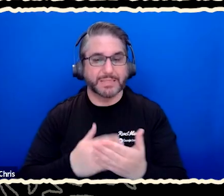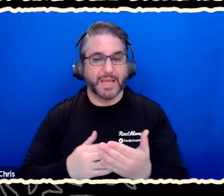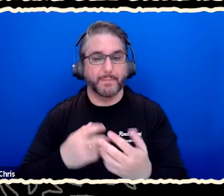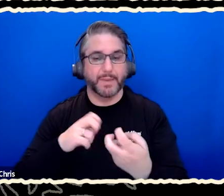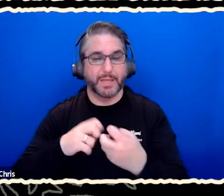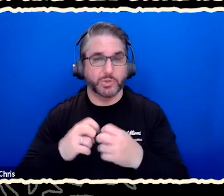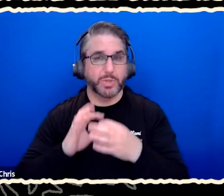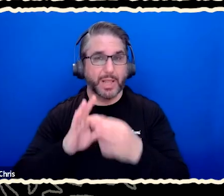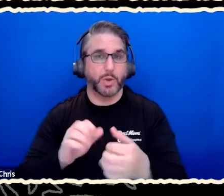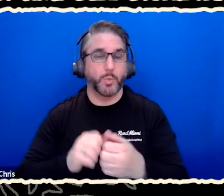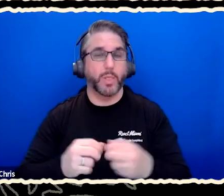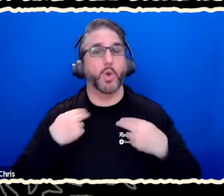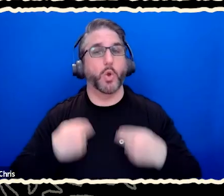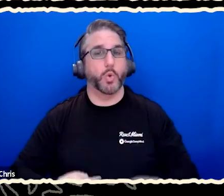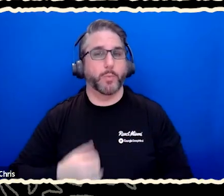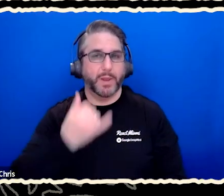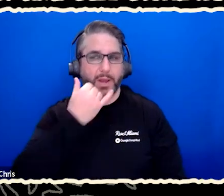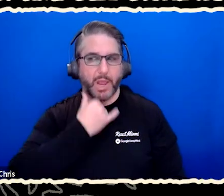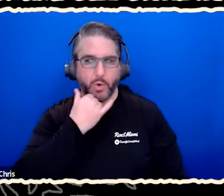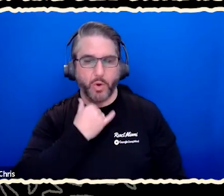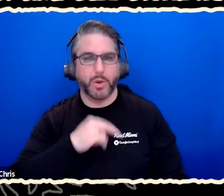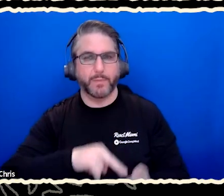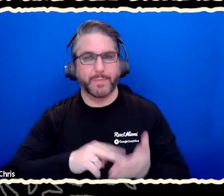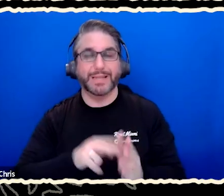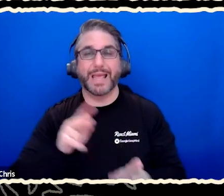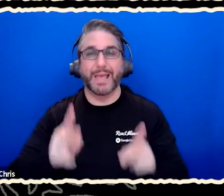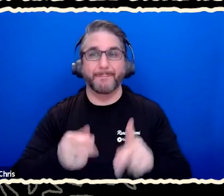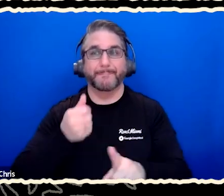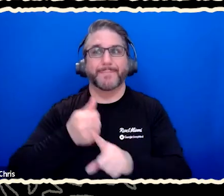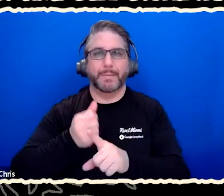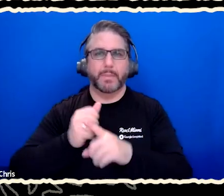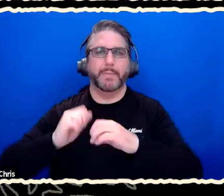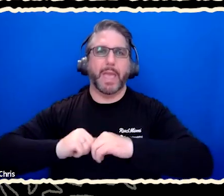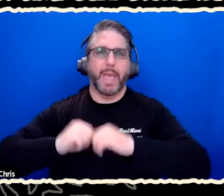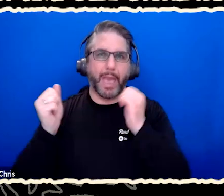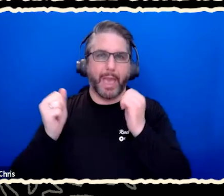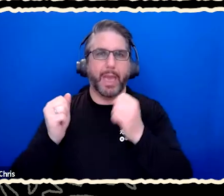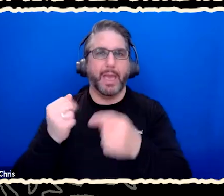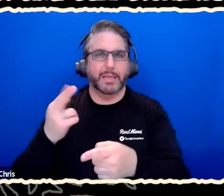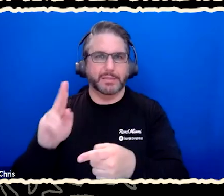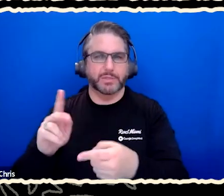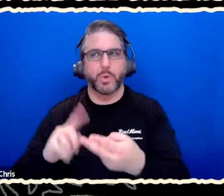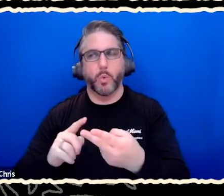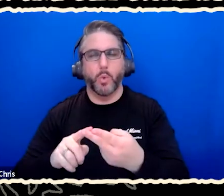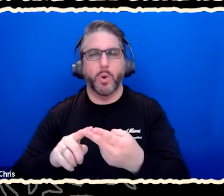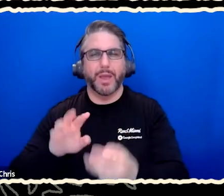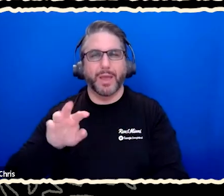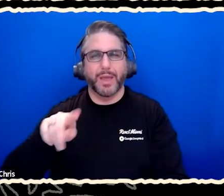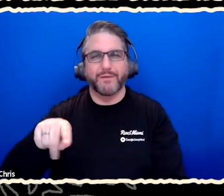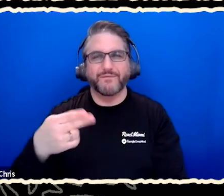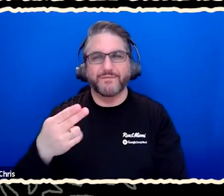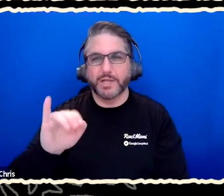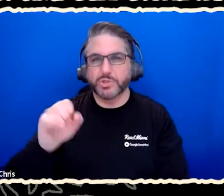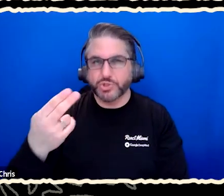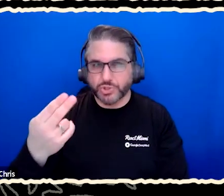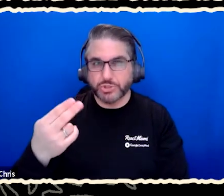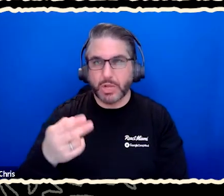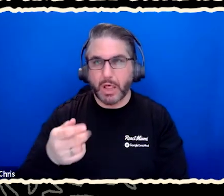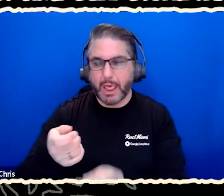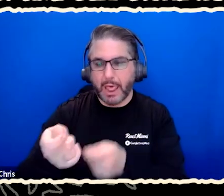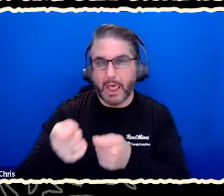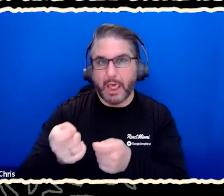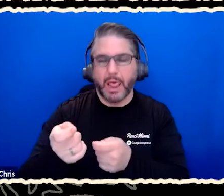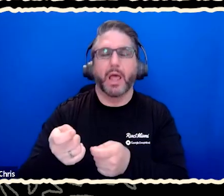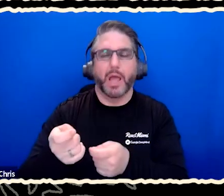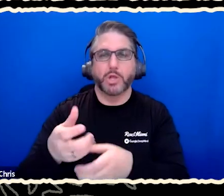a human error, like people being hacked, people being basically phished to share their